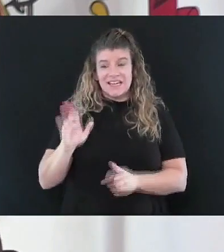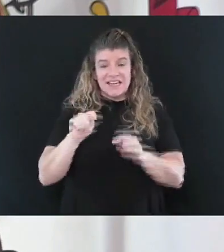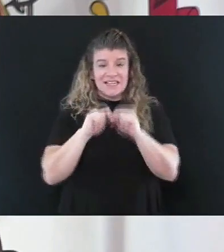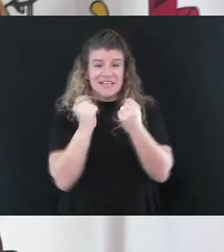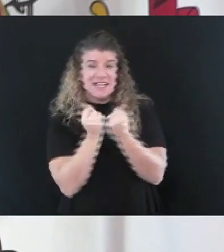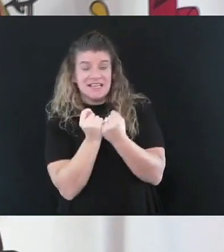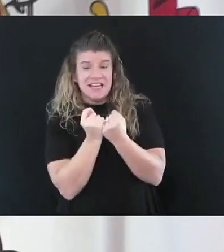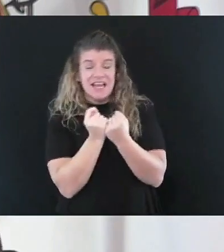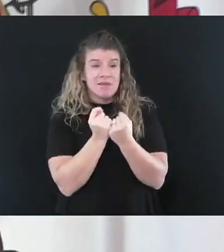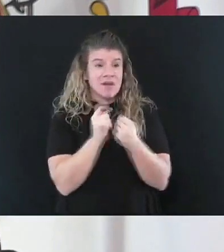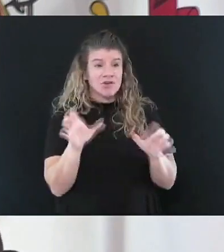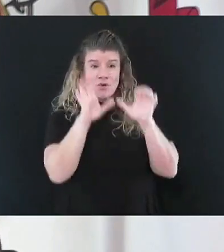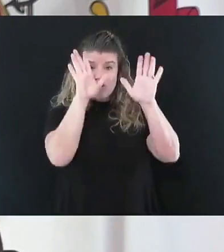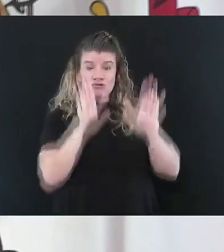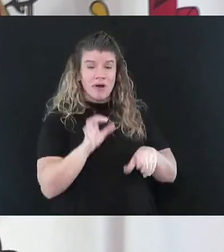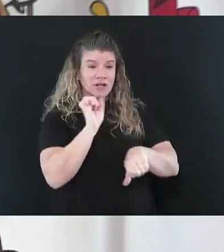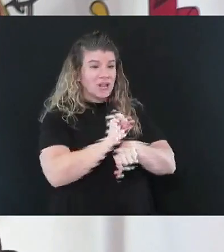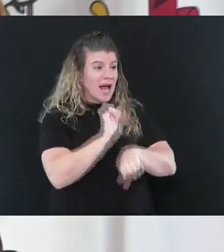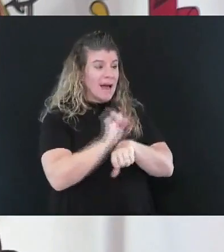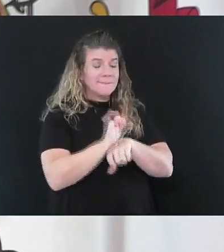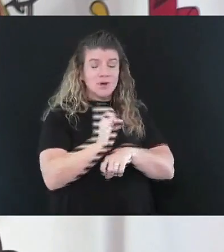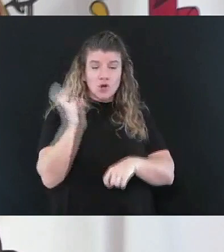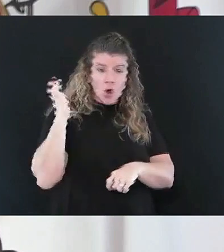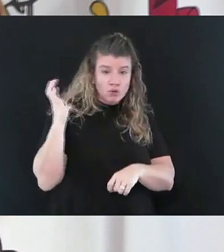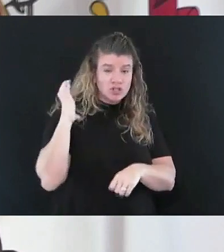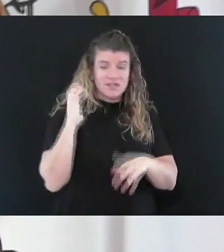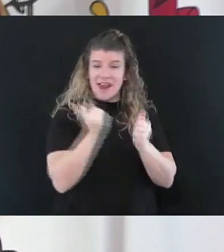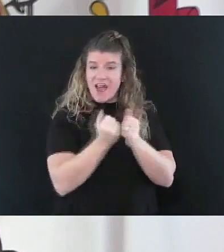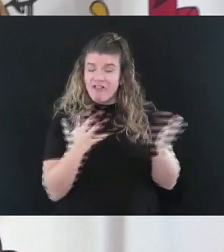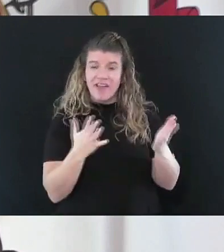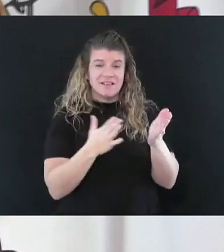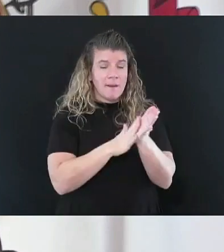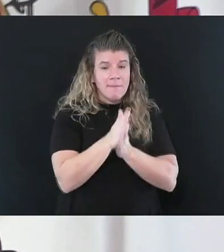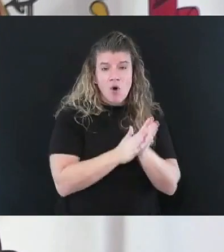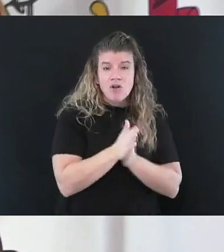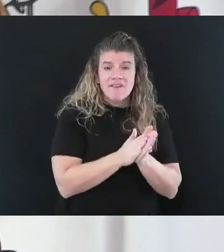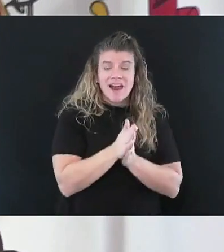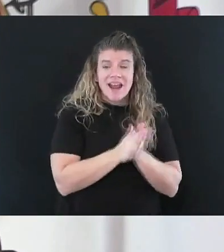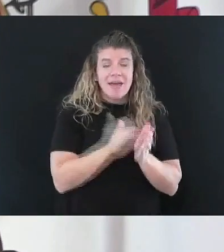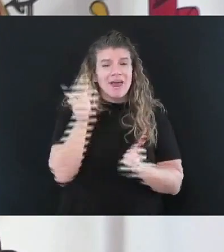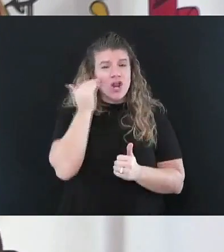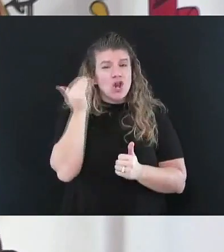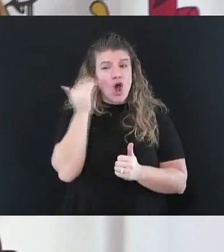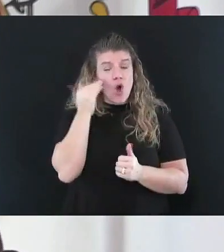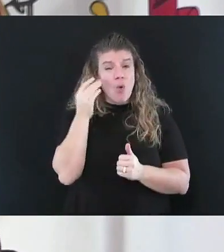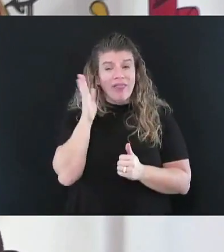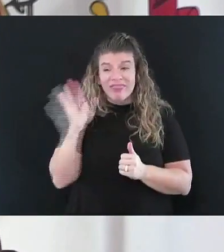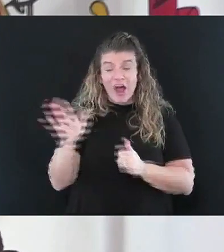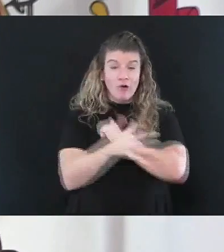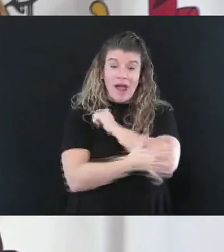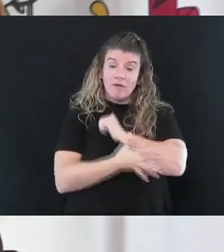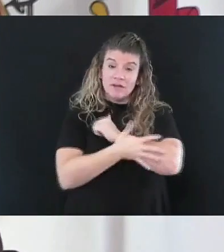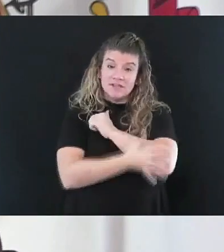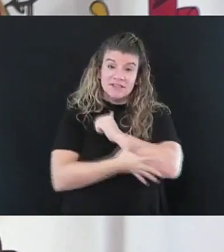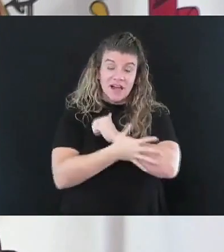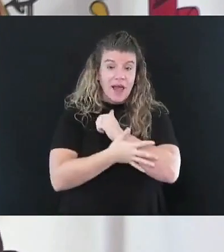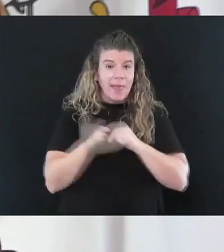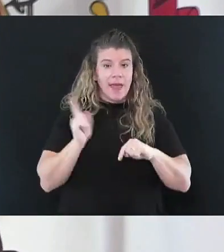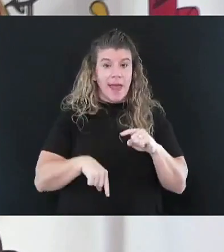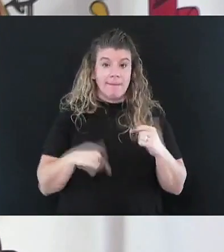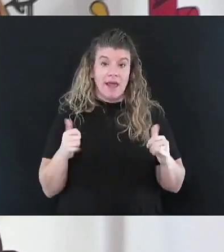great shape and all that, and the coaches and everything like that, and know that they're in a county and everything and they can't